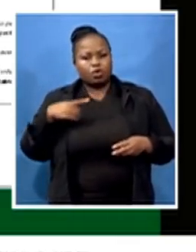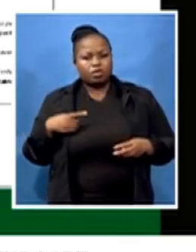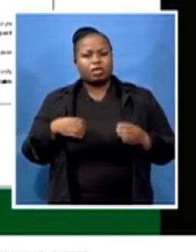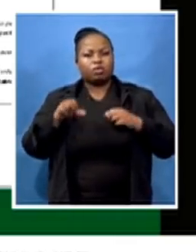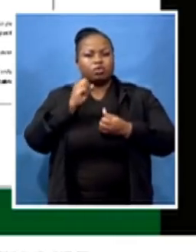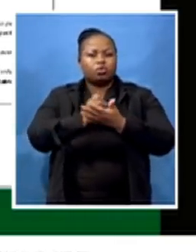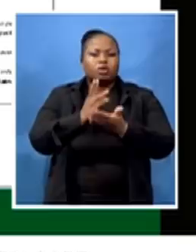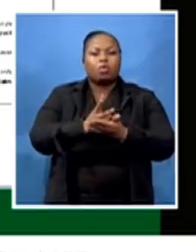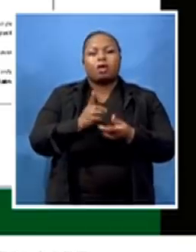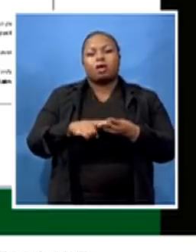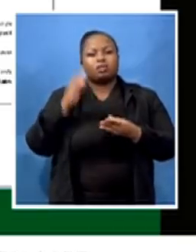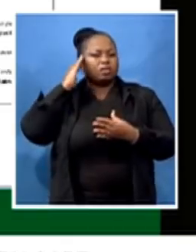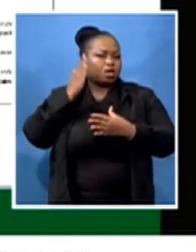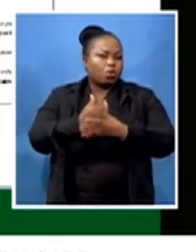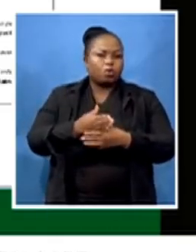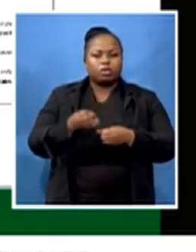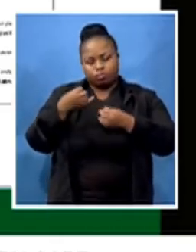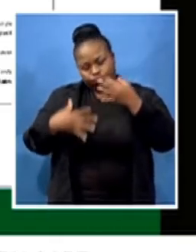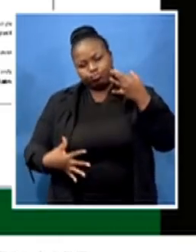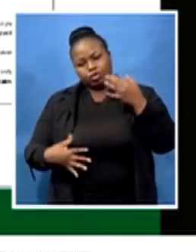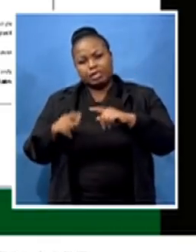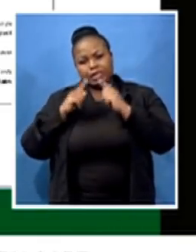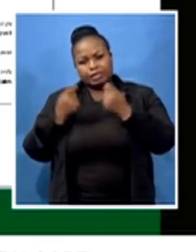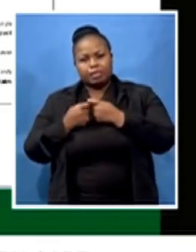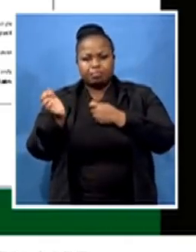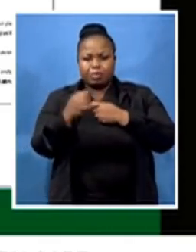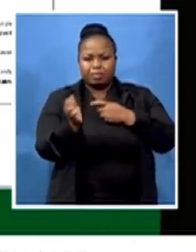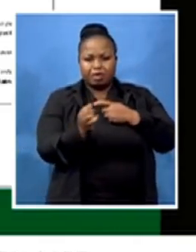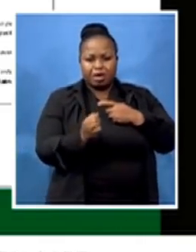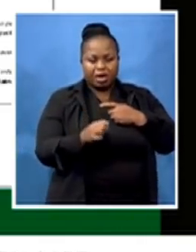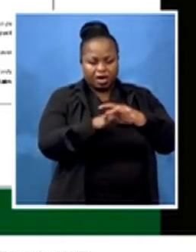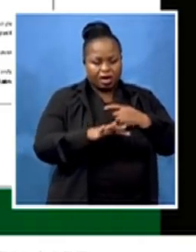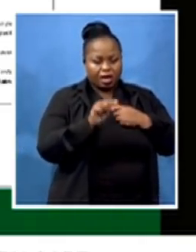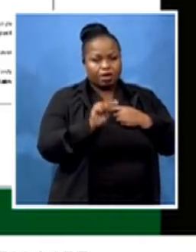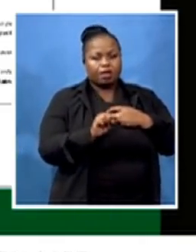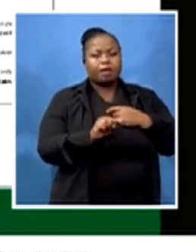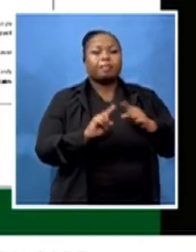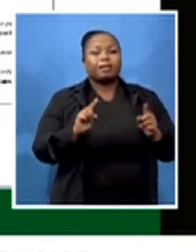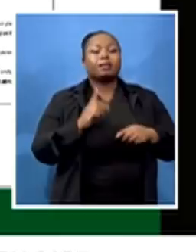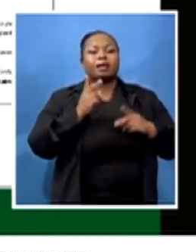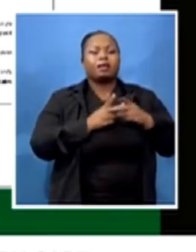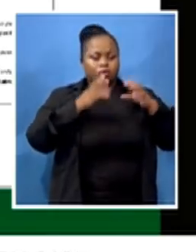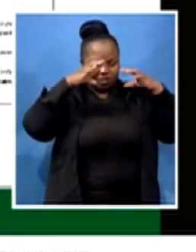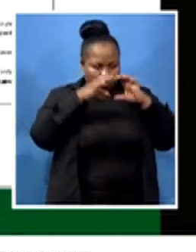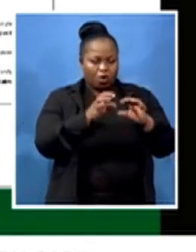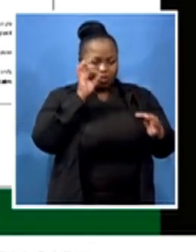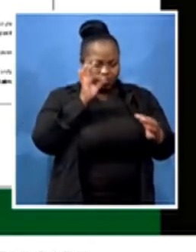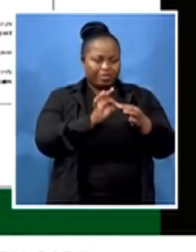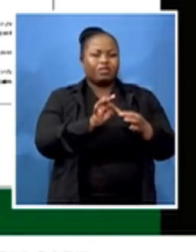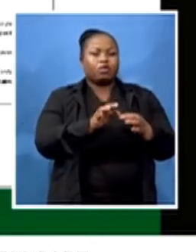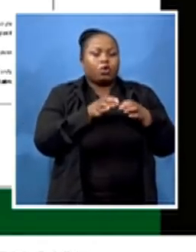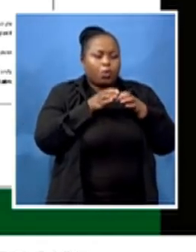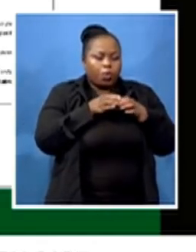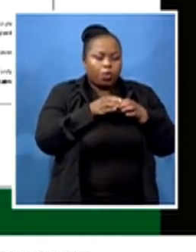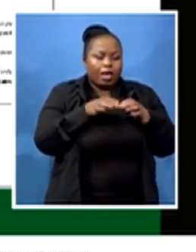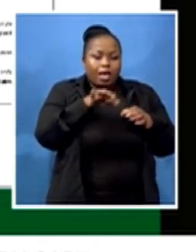will then, in a way that we have not ever done before, concentrate on a very small catchment area to ensure the wellness